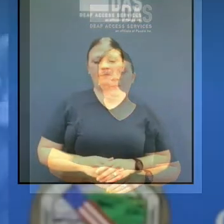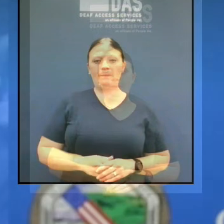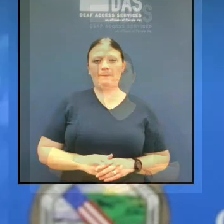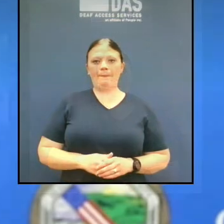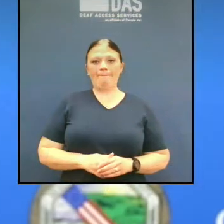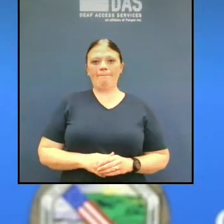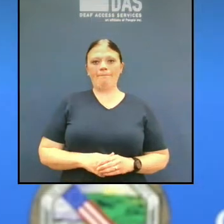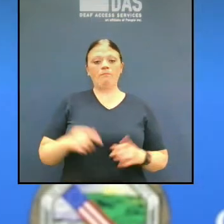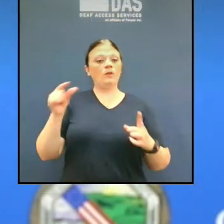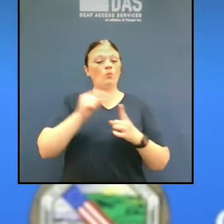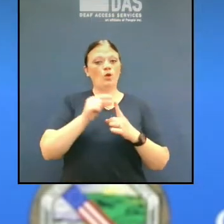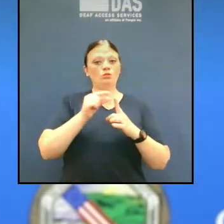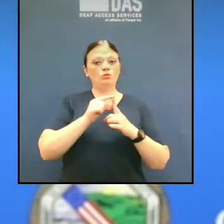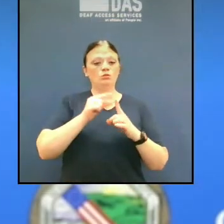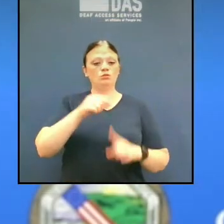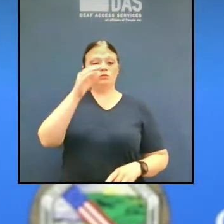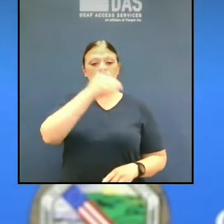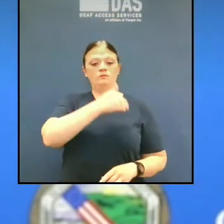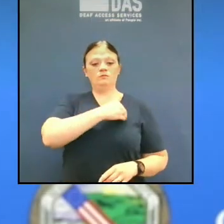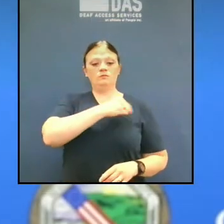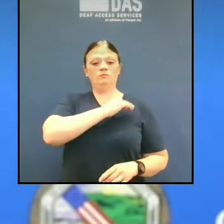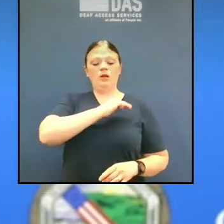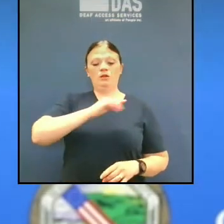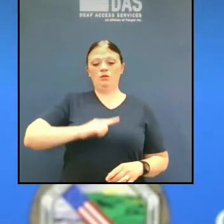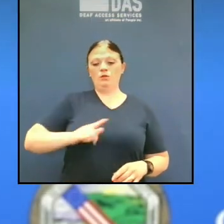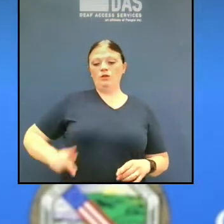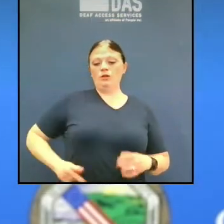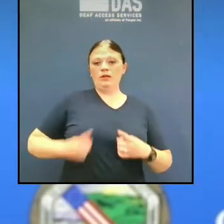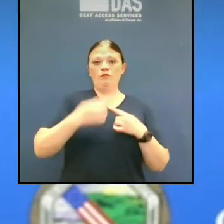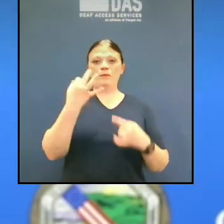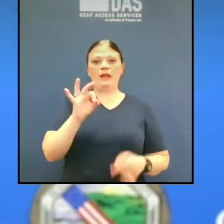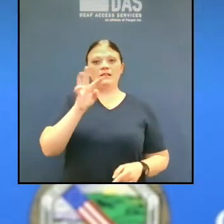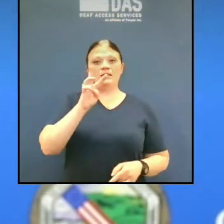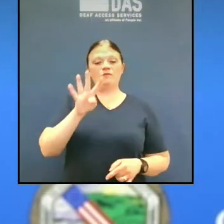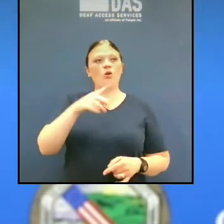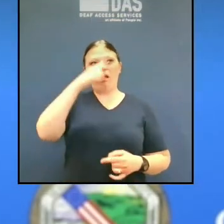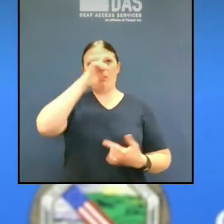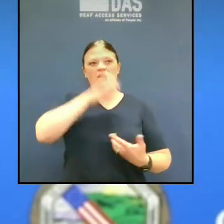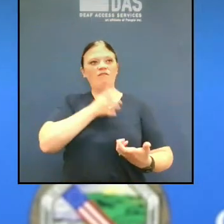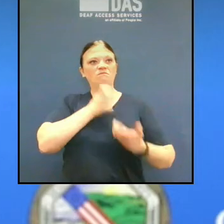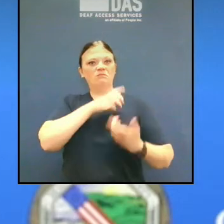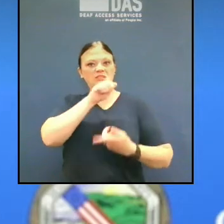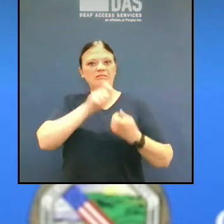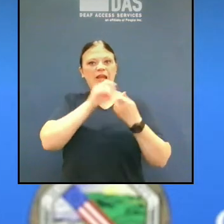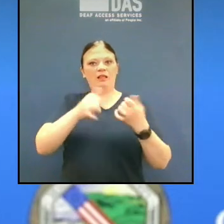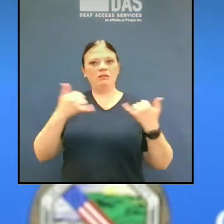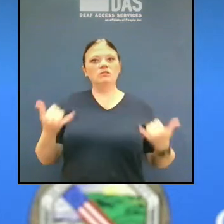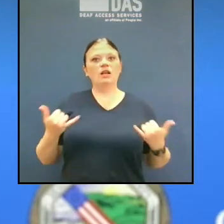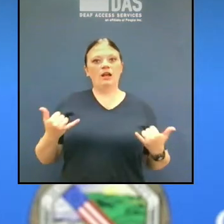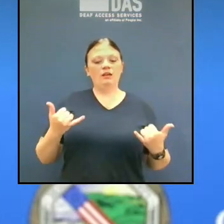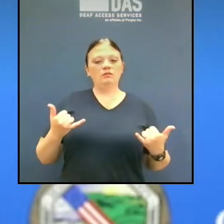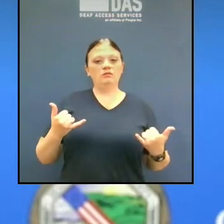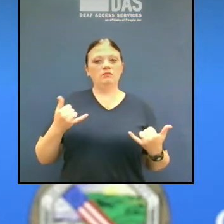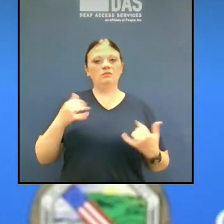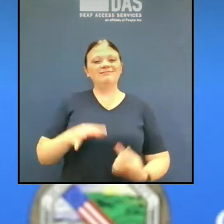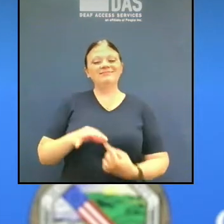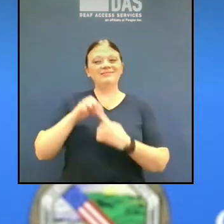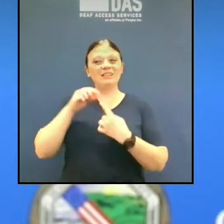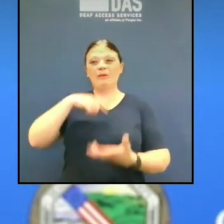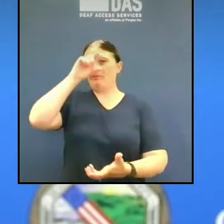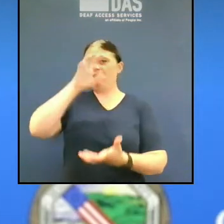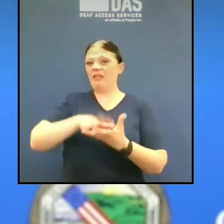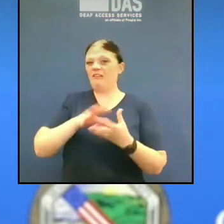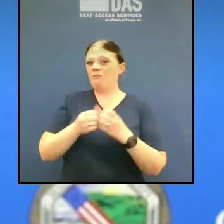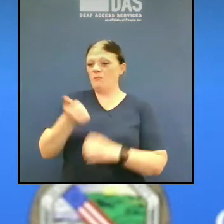Those are the words of Dr. Martin Luther King from 1964, and I think they fit exactly to where we are today. Except I believe the